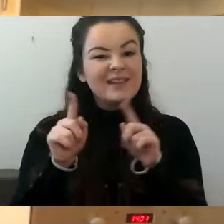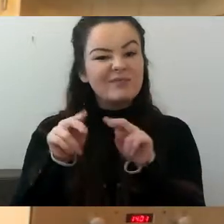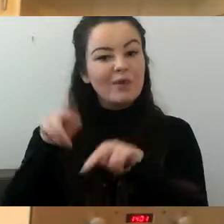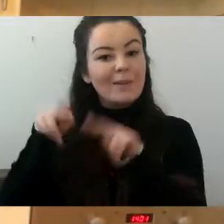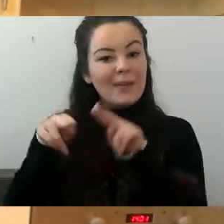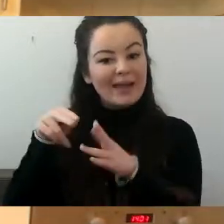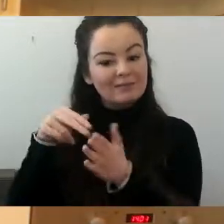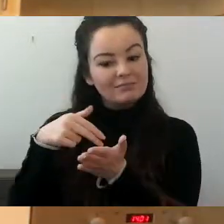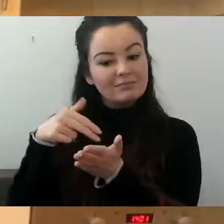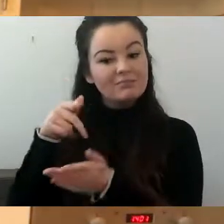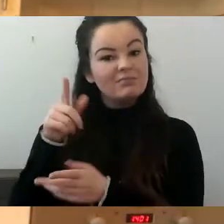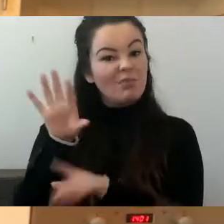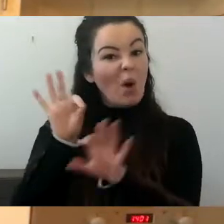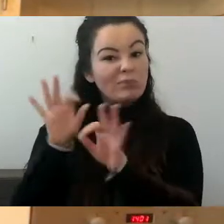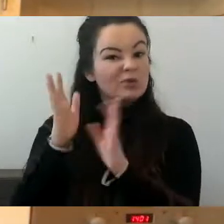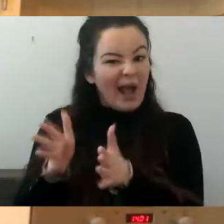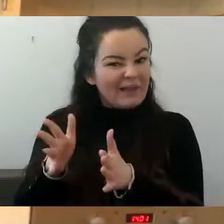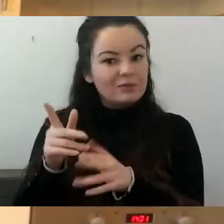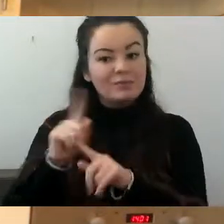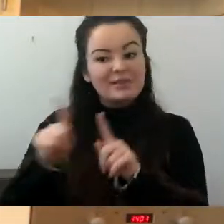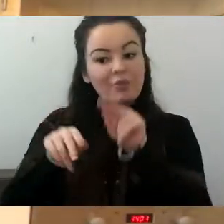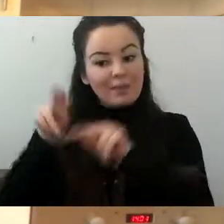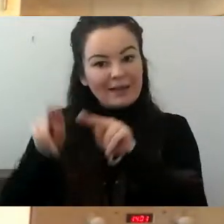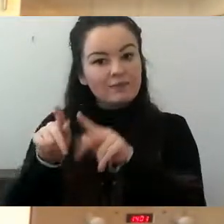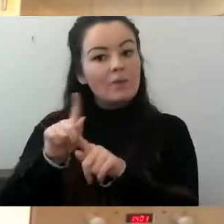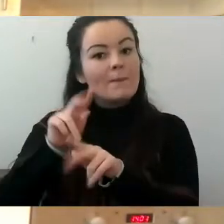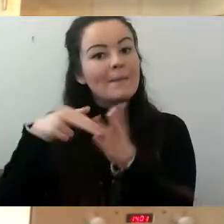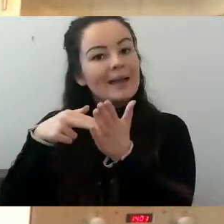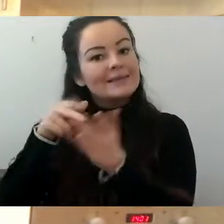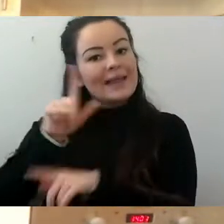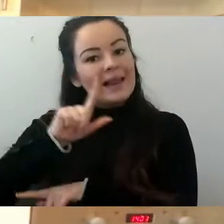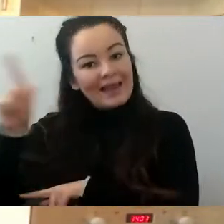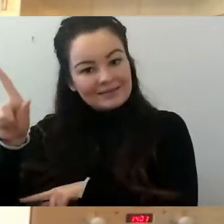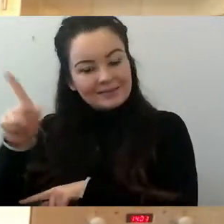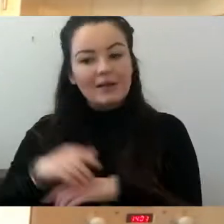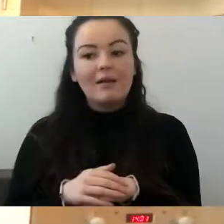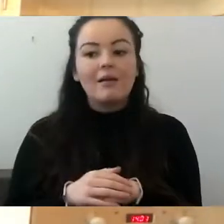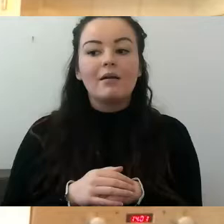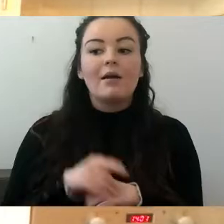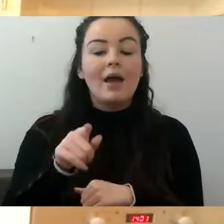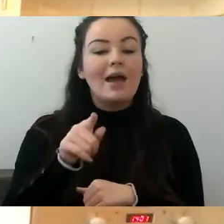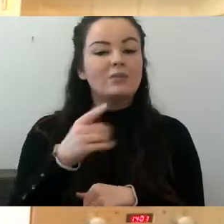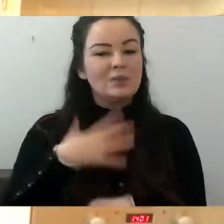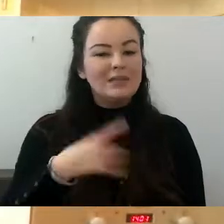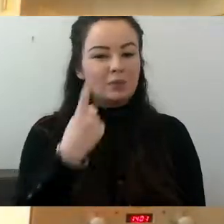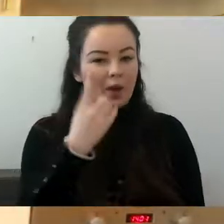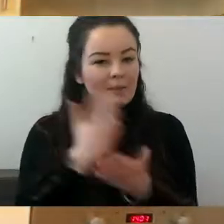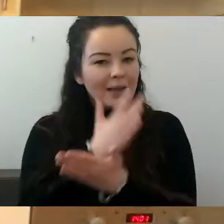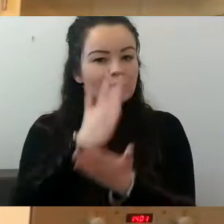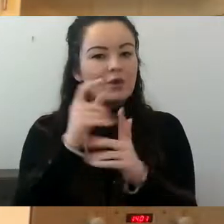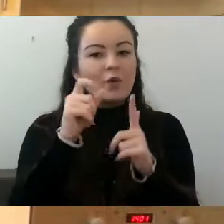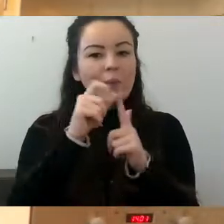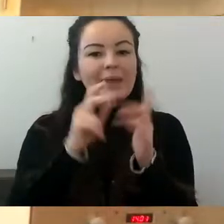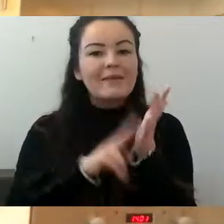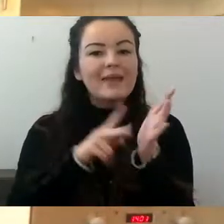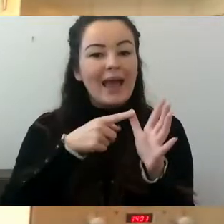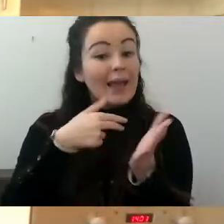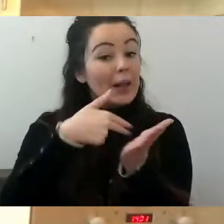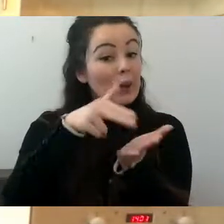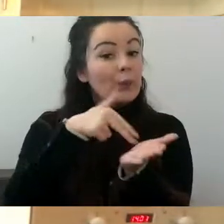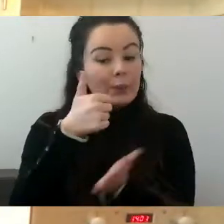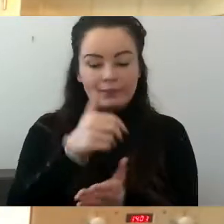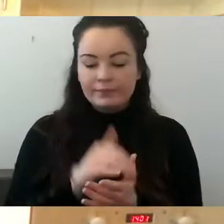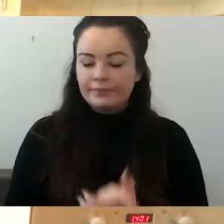Some different paint brushes if you like, those are optional for painting, but you'll want one for your PVA glue to spread